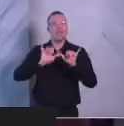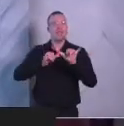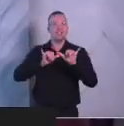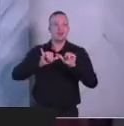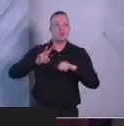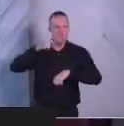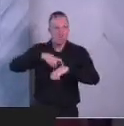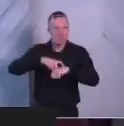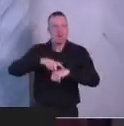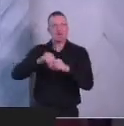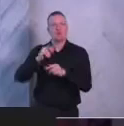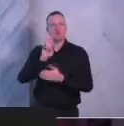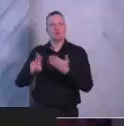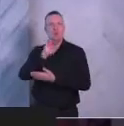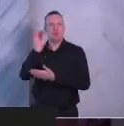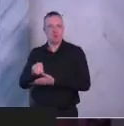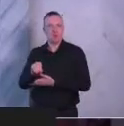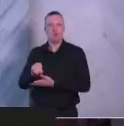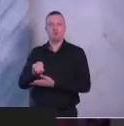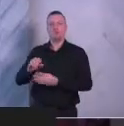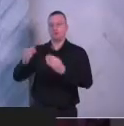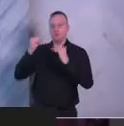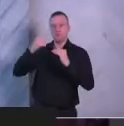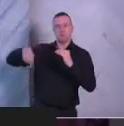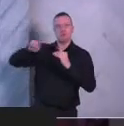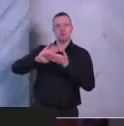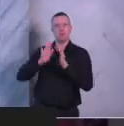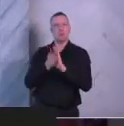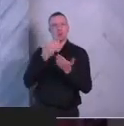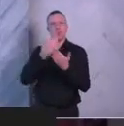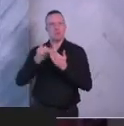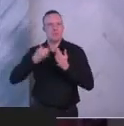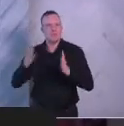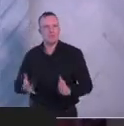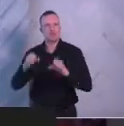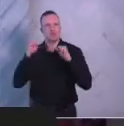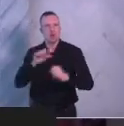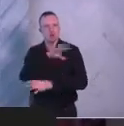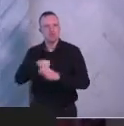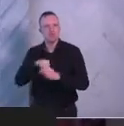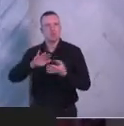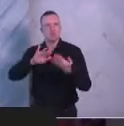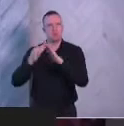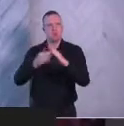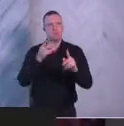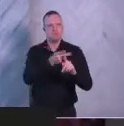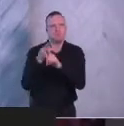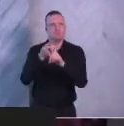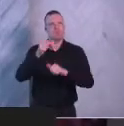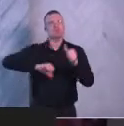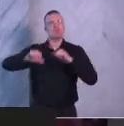raises kids with values to be good, strong members of the community, be good Canadians, and take care of our brothers.